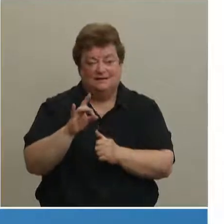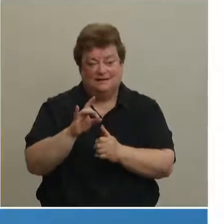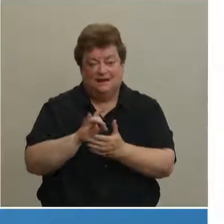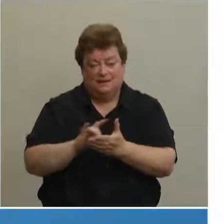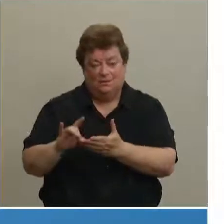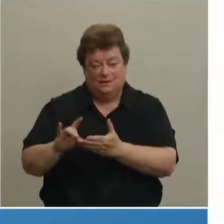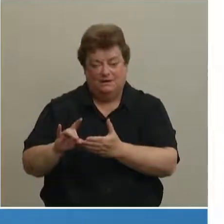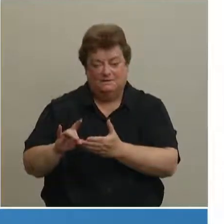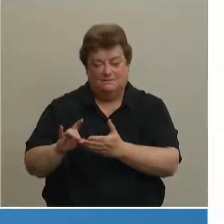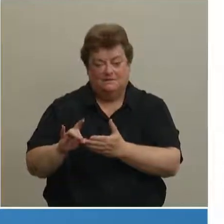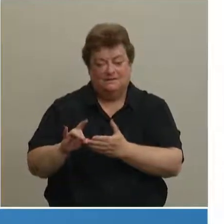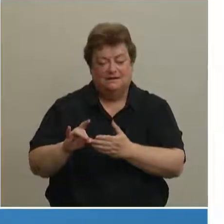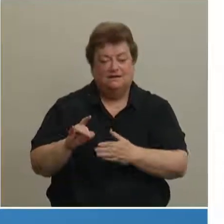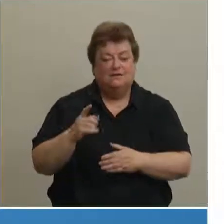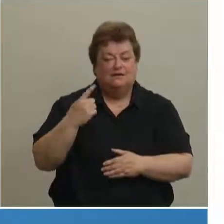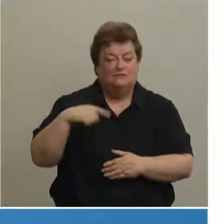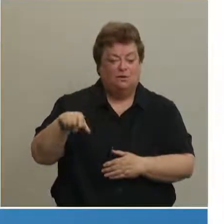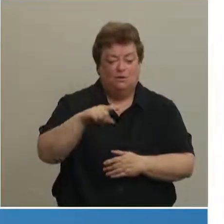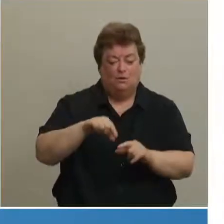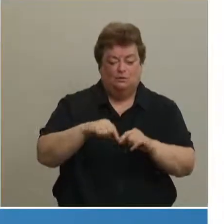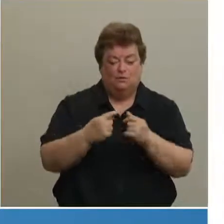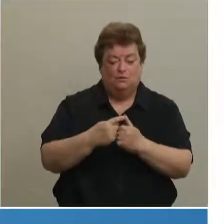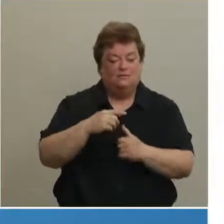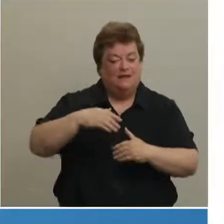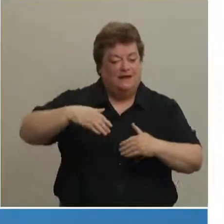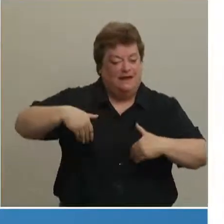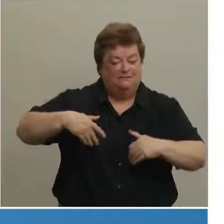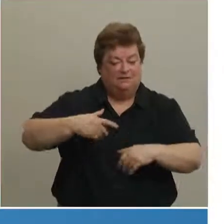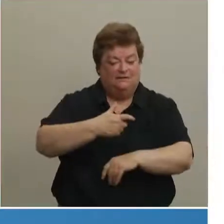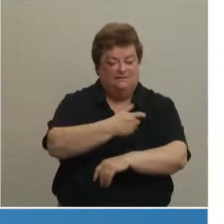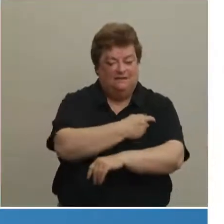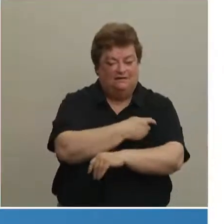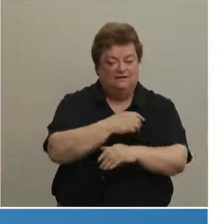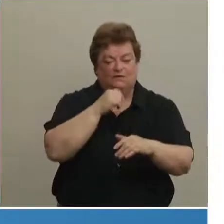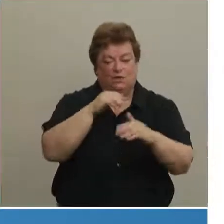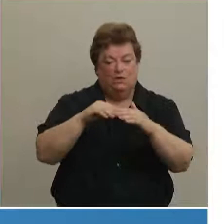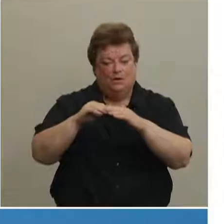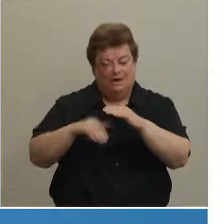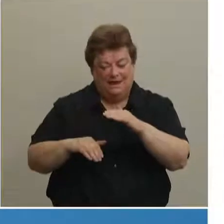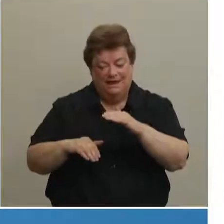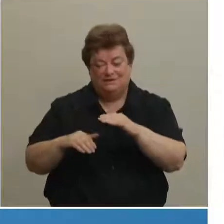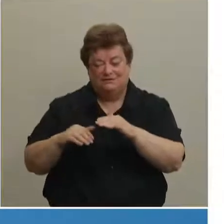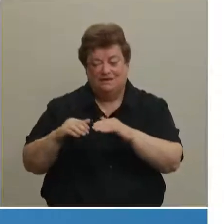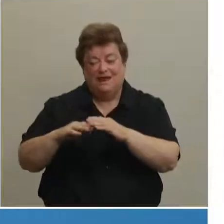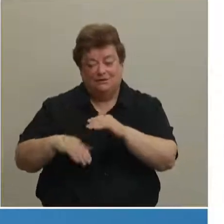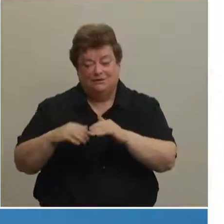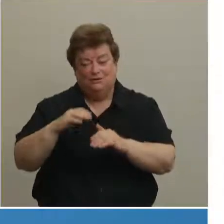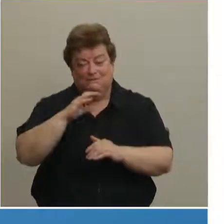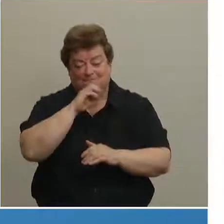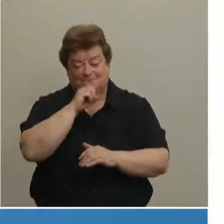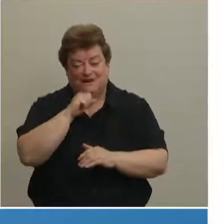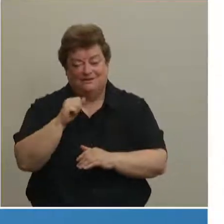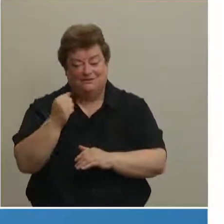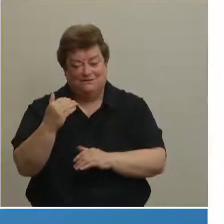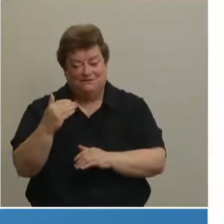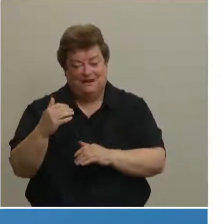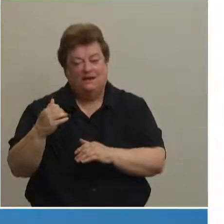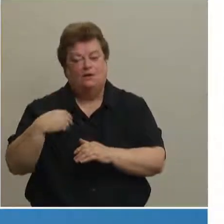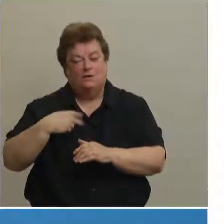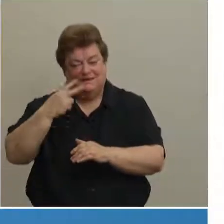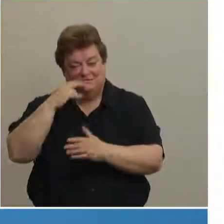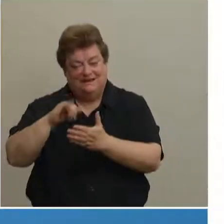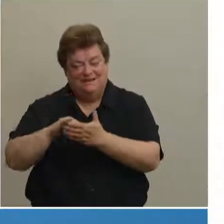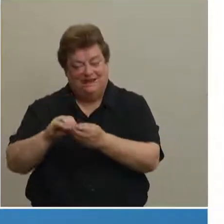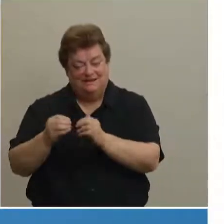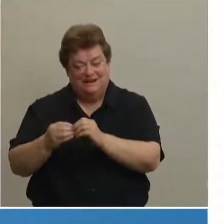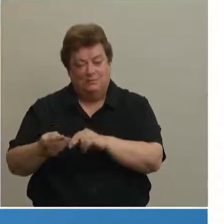cases in unvaccinated groups, 50 and under, are seeing an increase. Compared to January, we are seeing a lot of